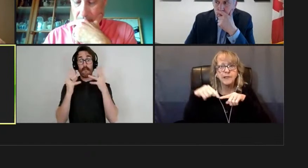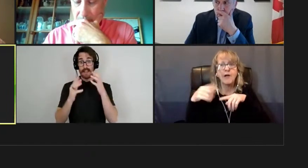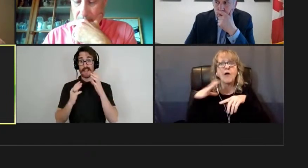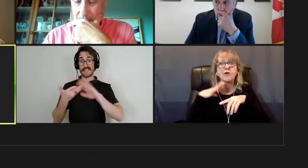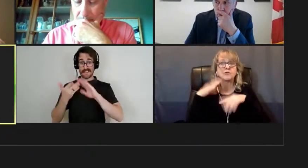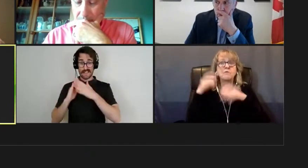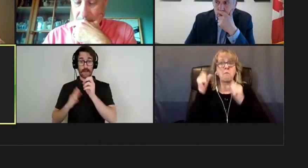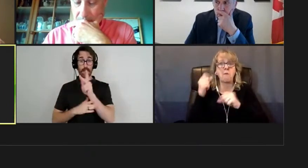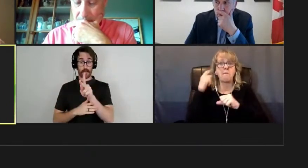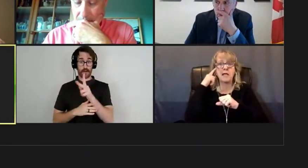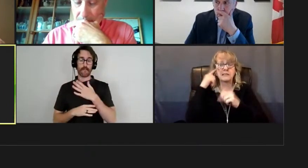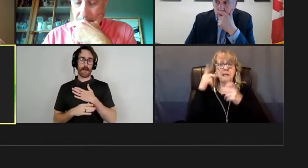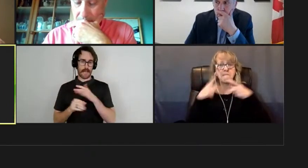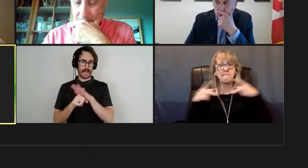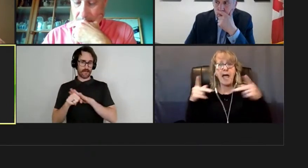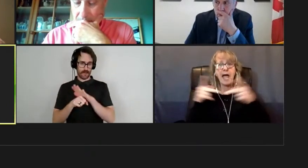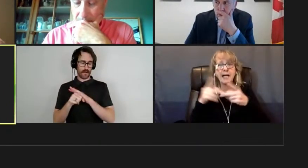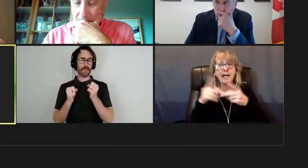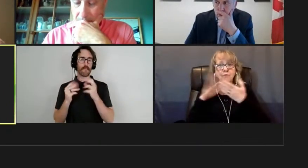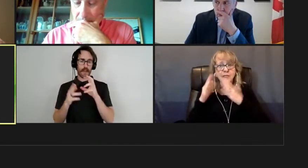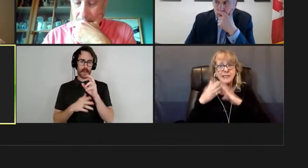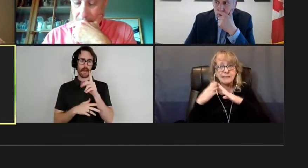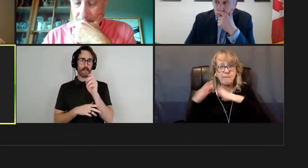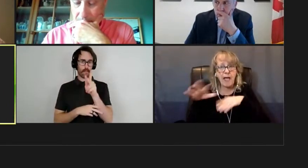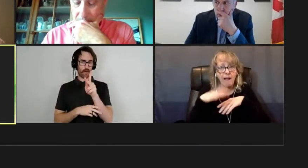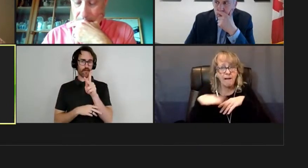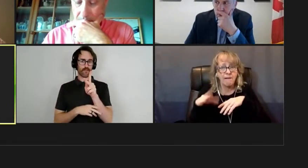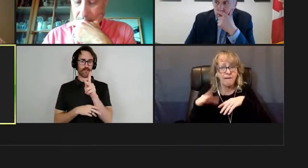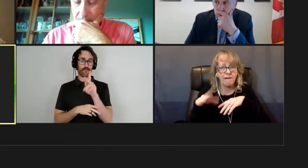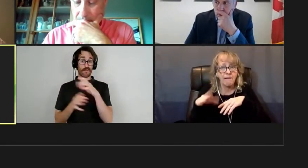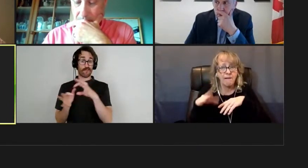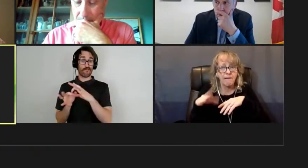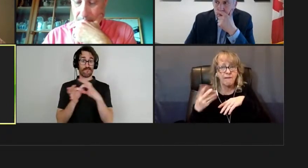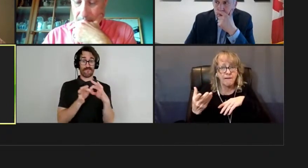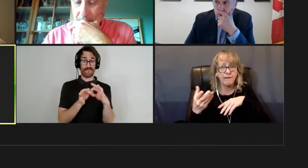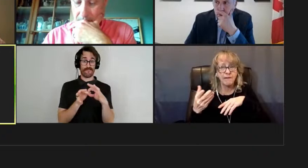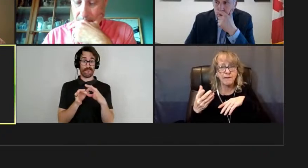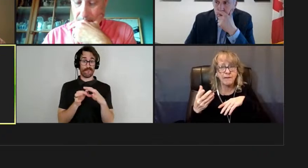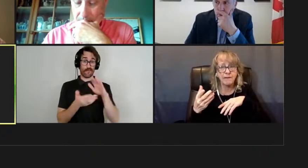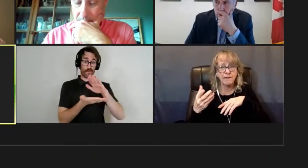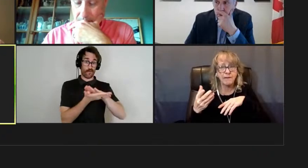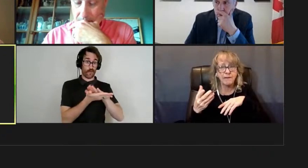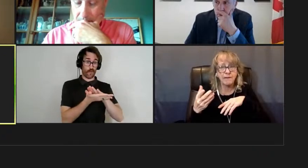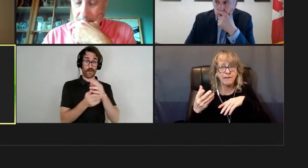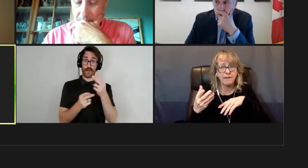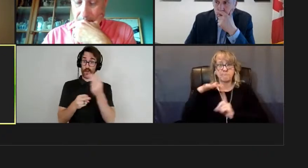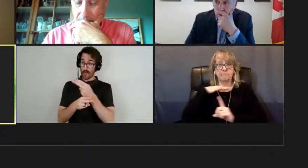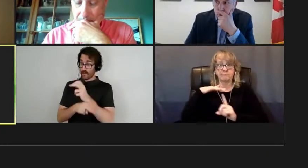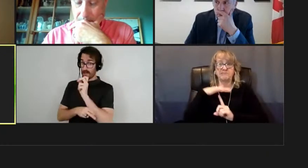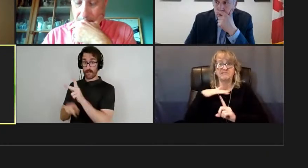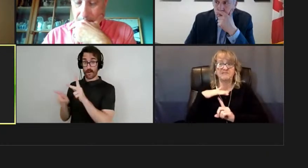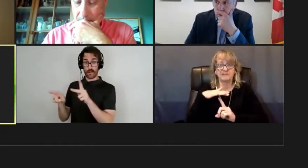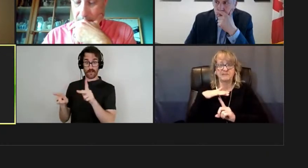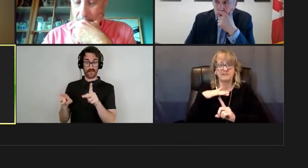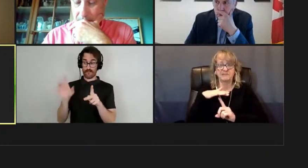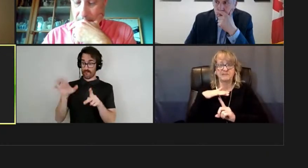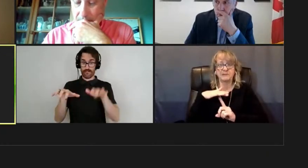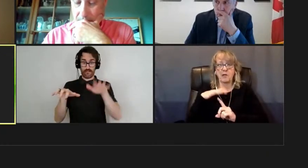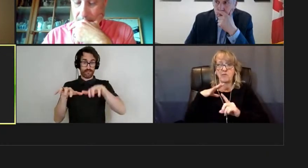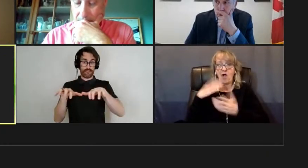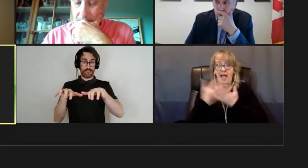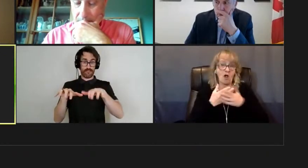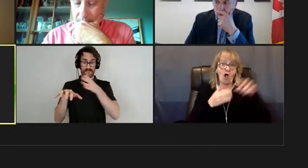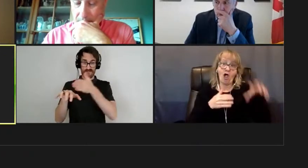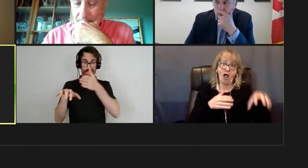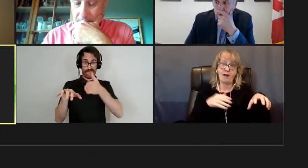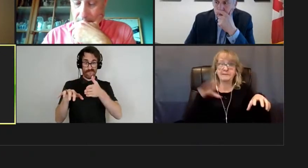city parks in my ward that are attached to a school. So there's also the schoolyard and the park adjacent.